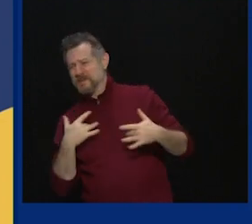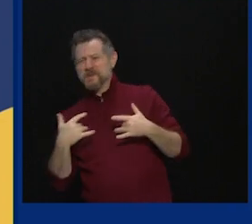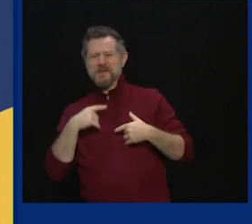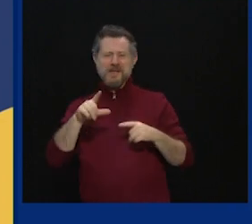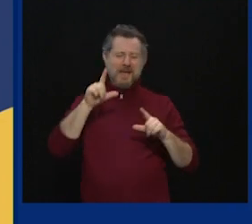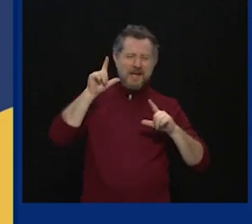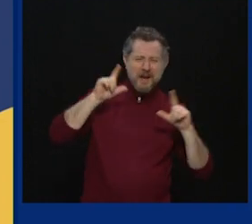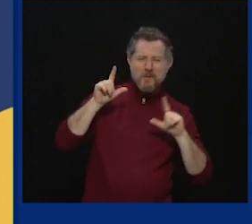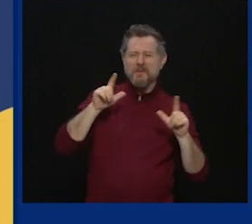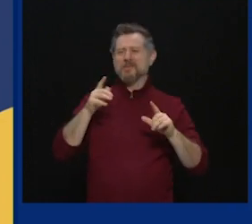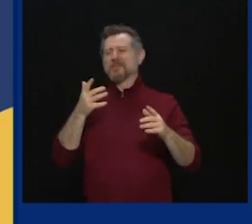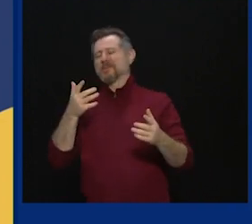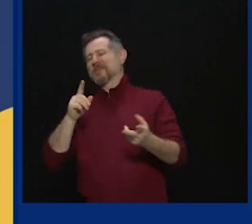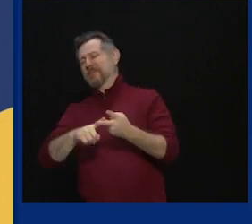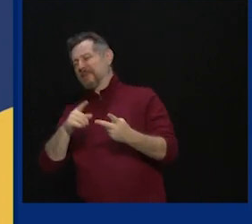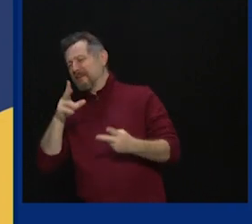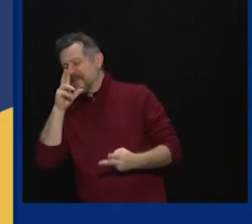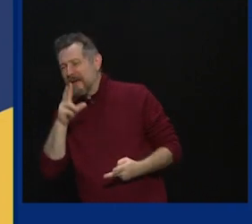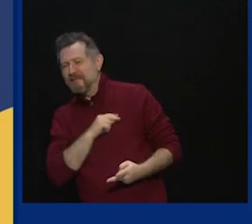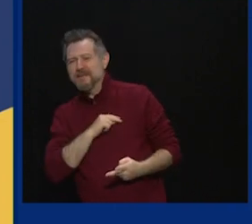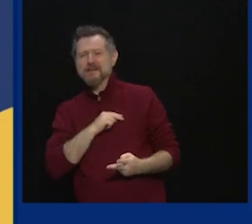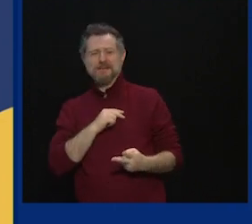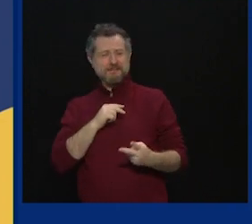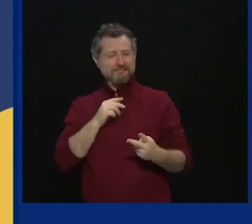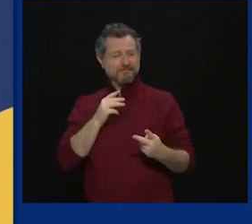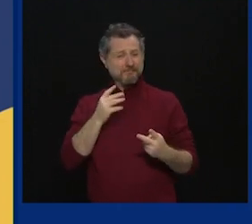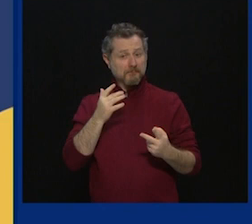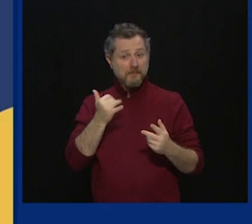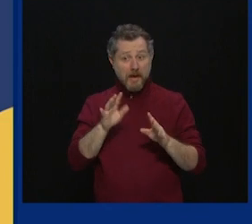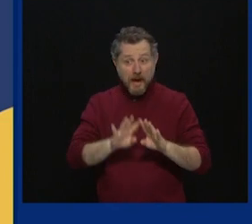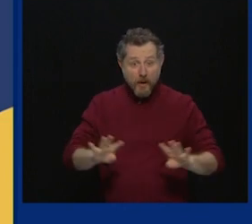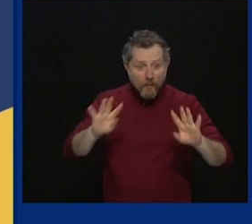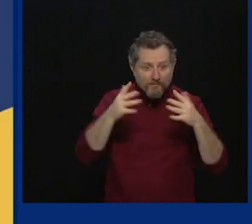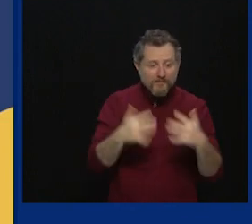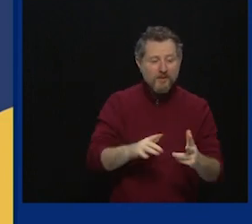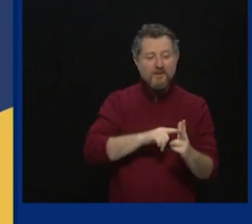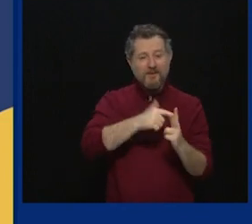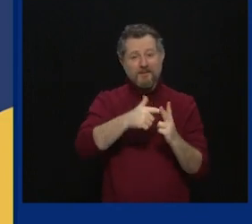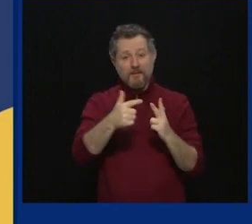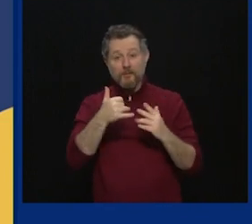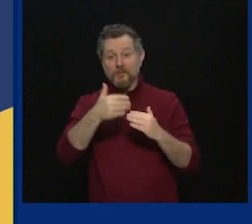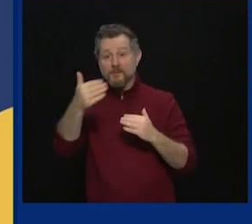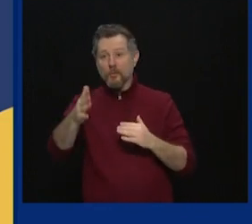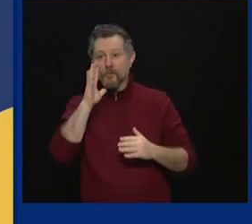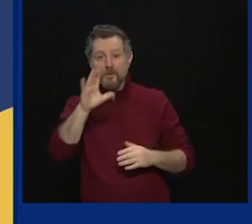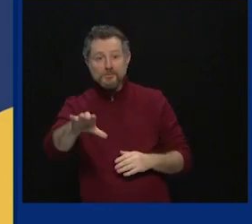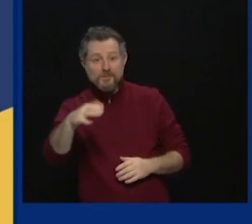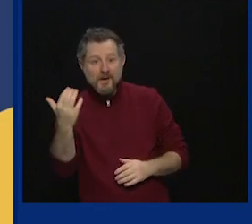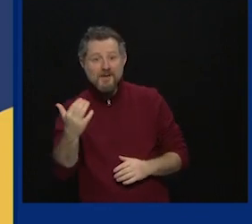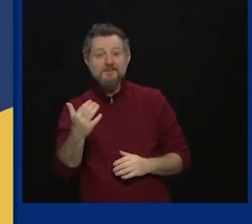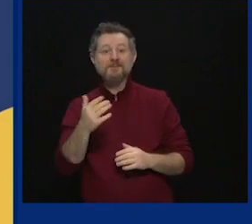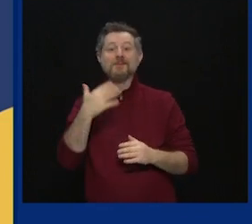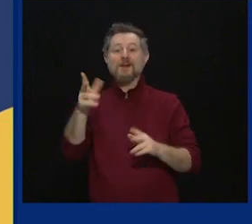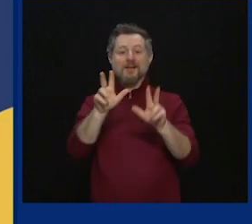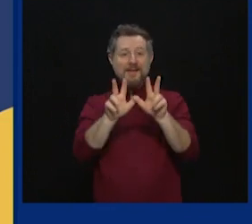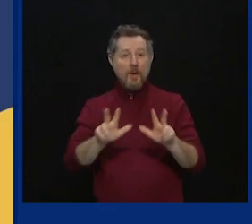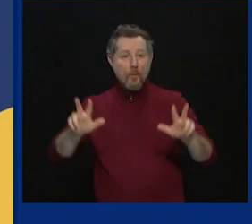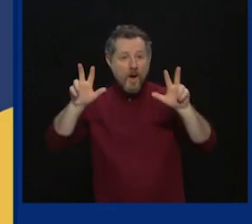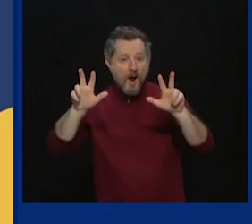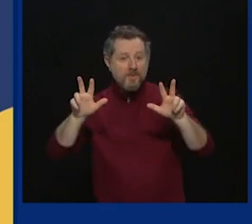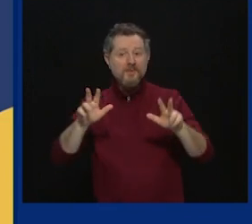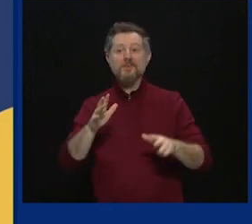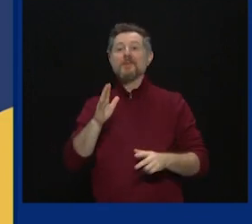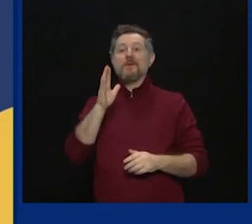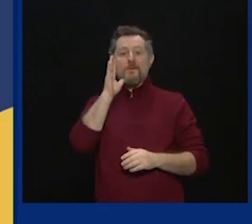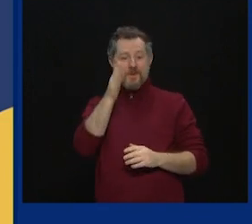vulnerability. We get through Hanukkah. Now we have Christmas, Kwanzaa, other holiday gatherings. And certainly New Year's Eve is something